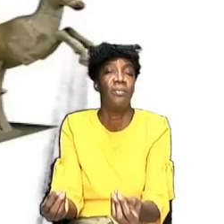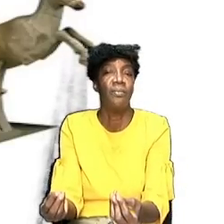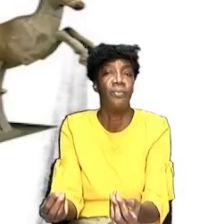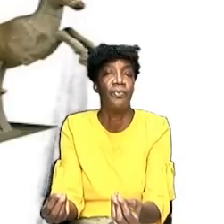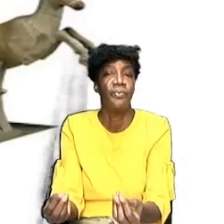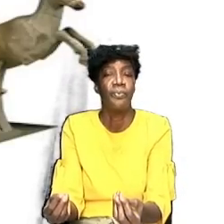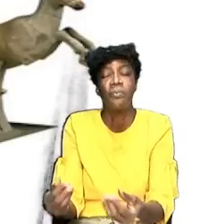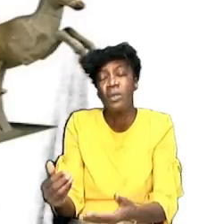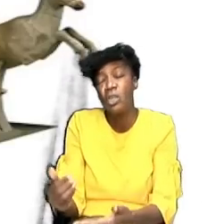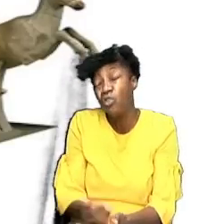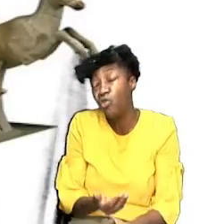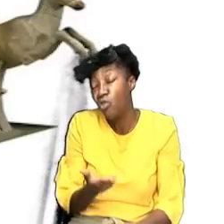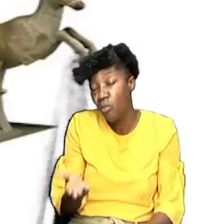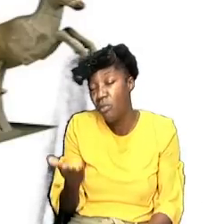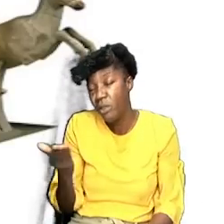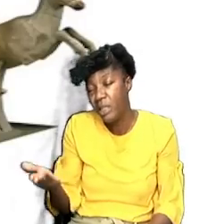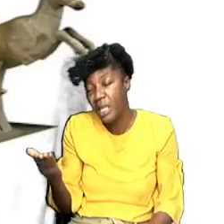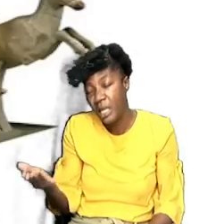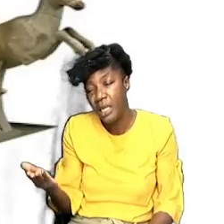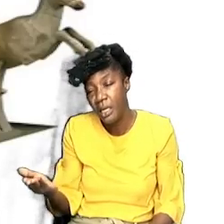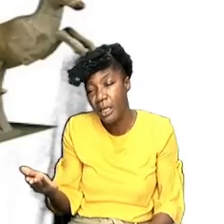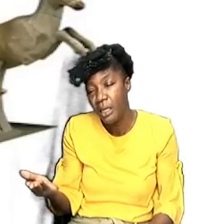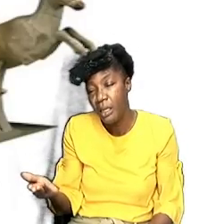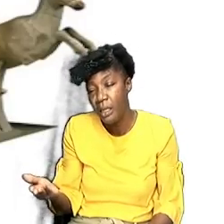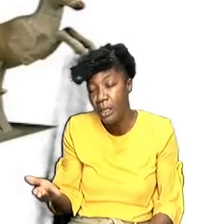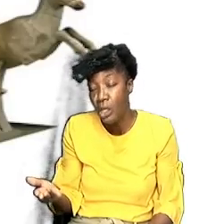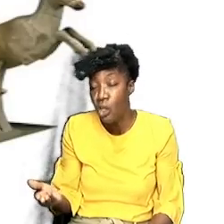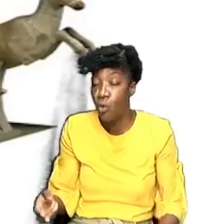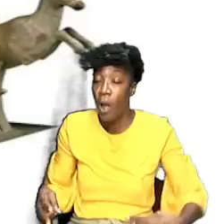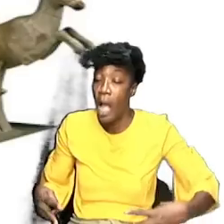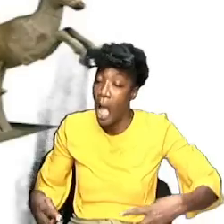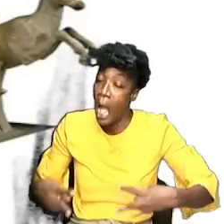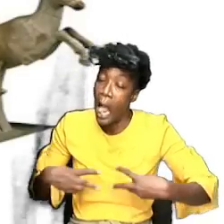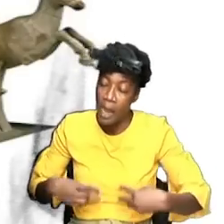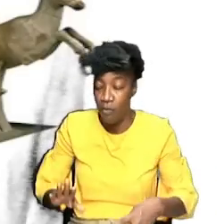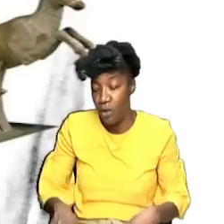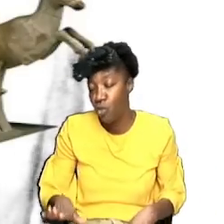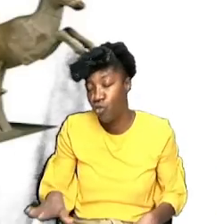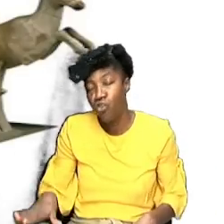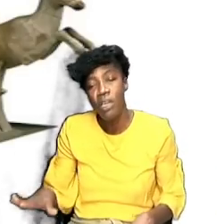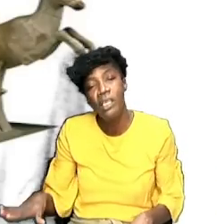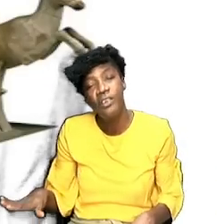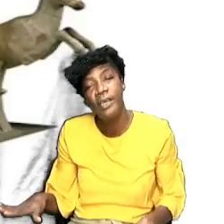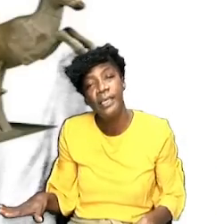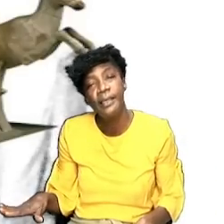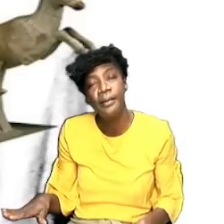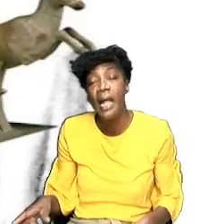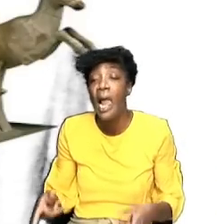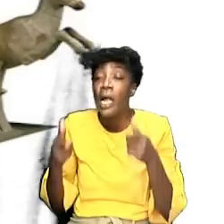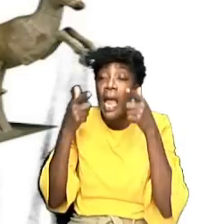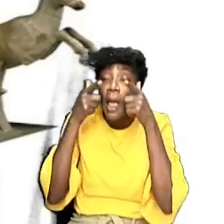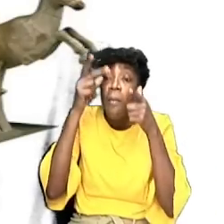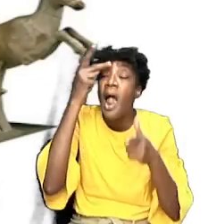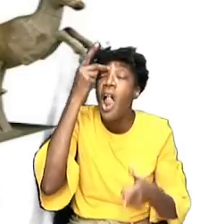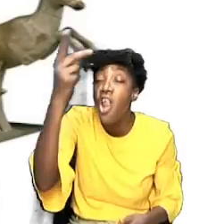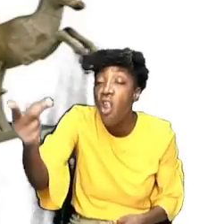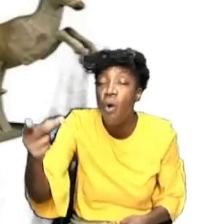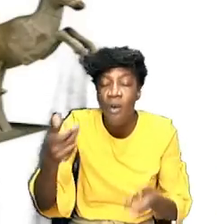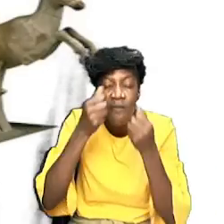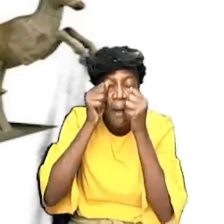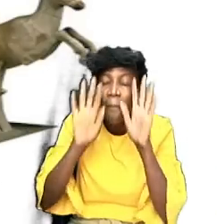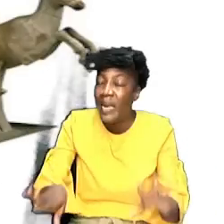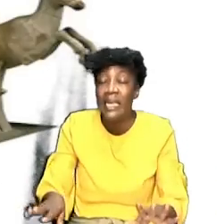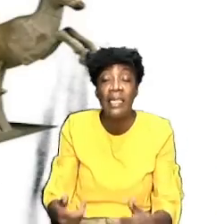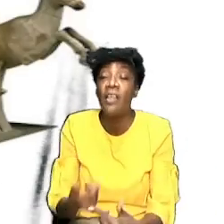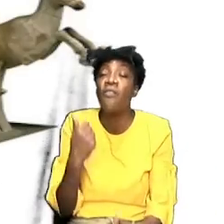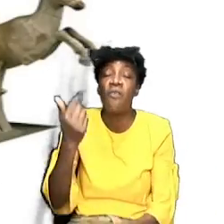given them some form of, make them be able to become pregnant. No wonder. And they look for blessings and so on that come from the tree.